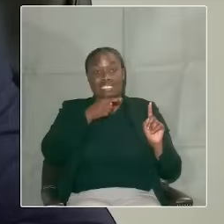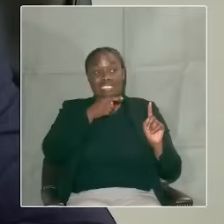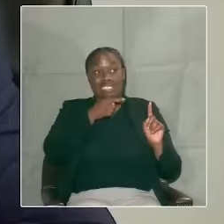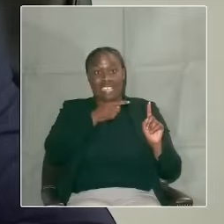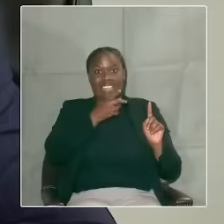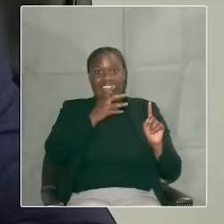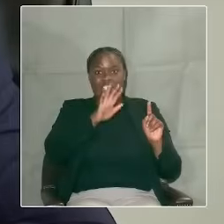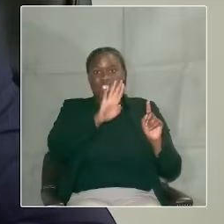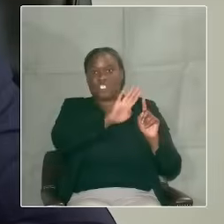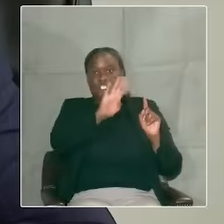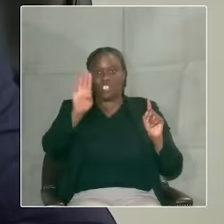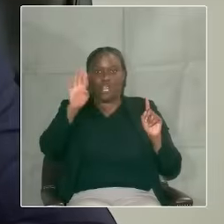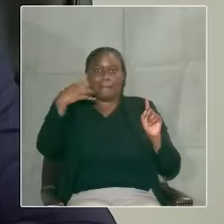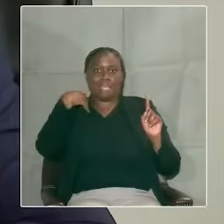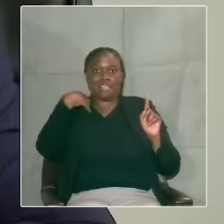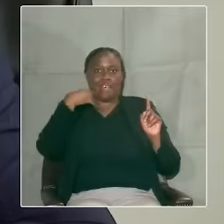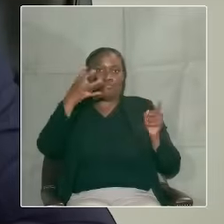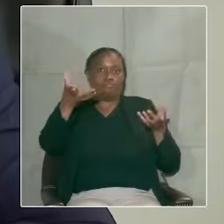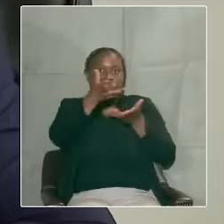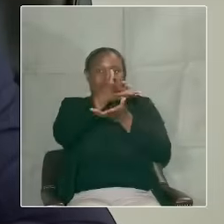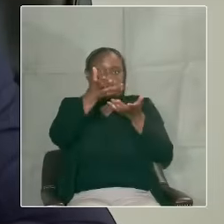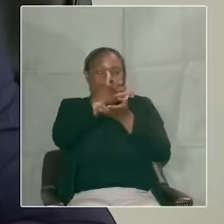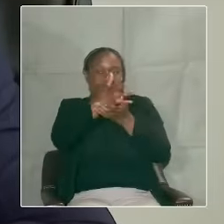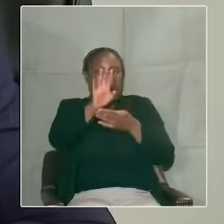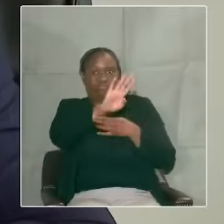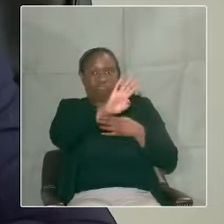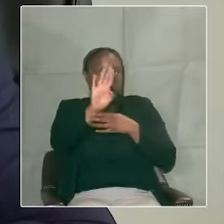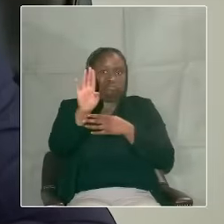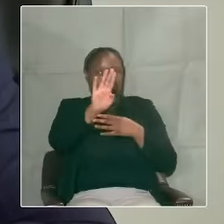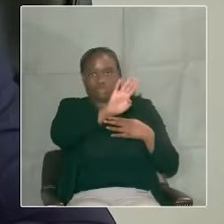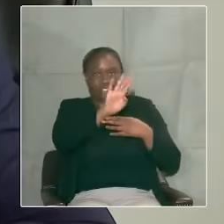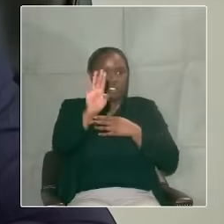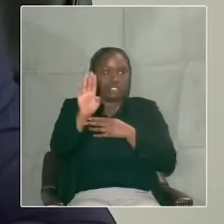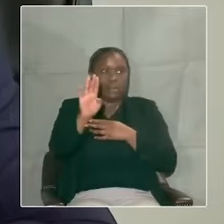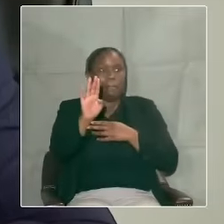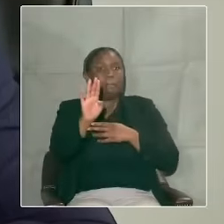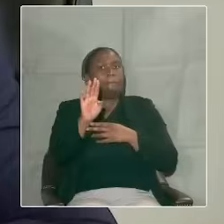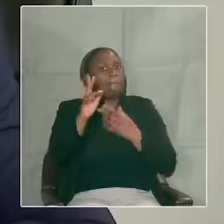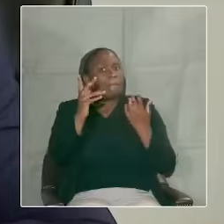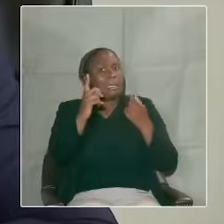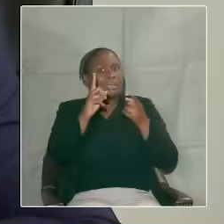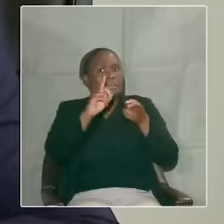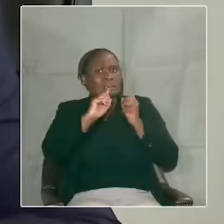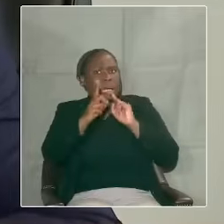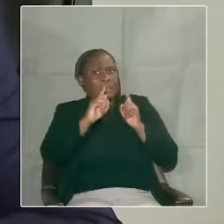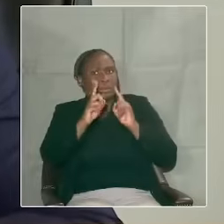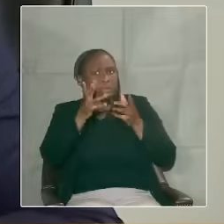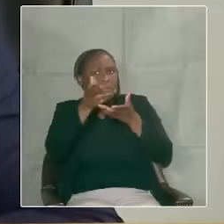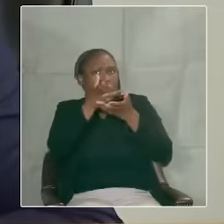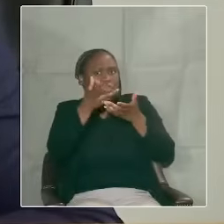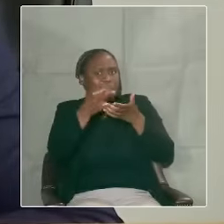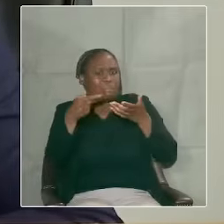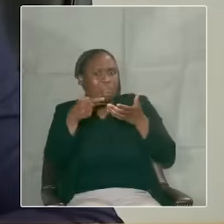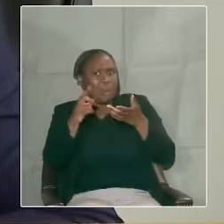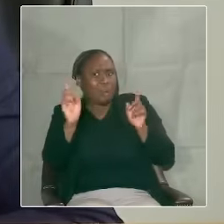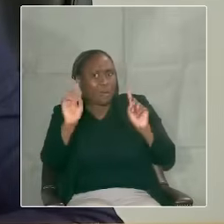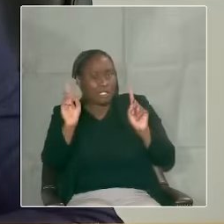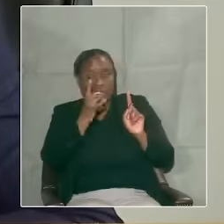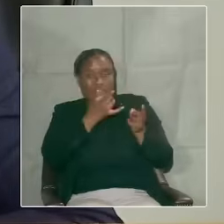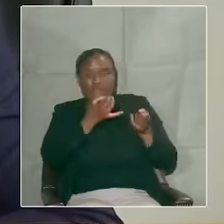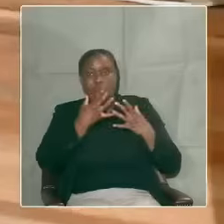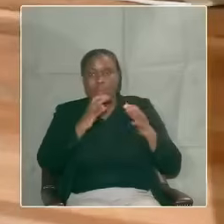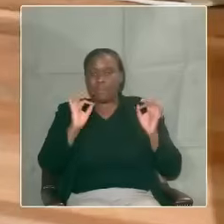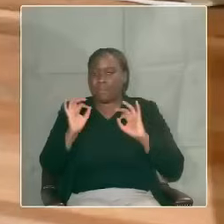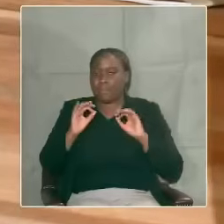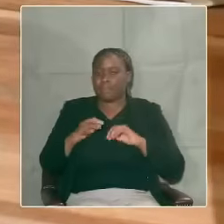issue with the Minister. He did not inform me on what details they discussed. Did